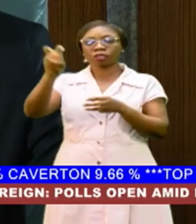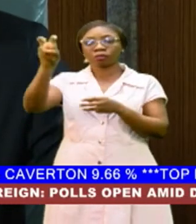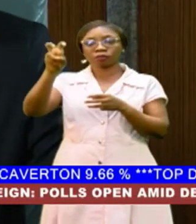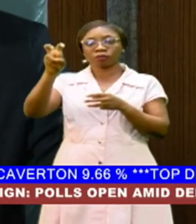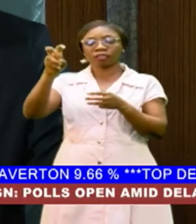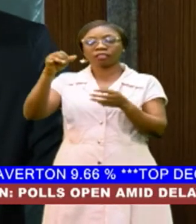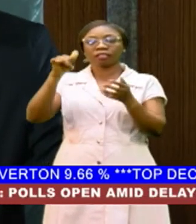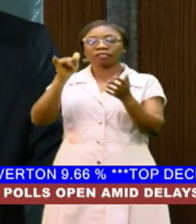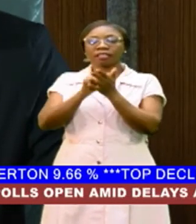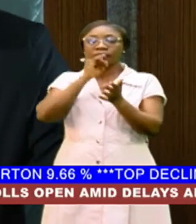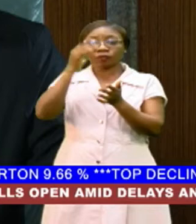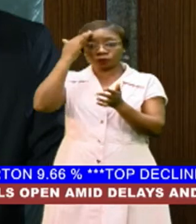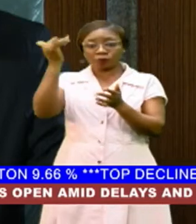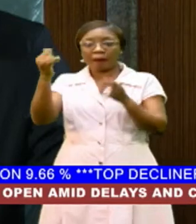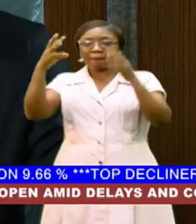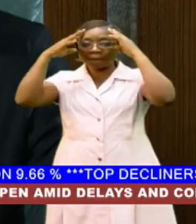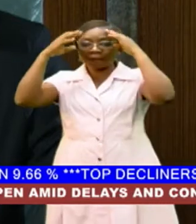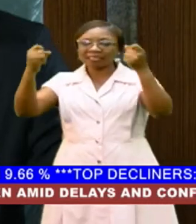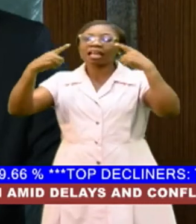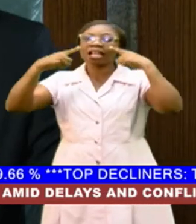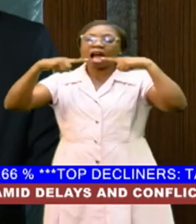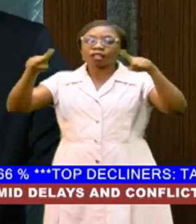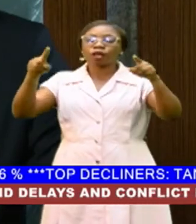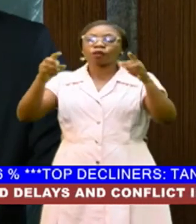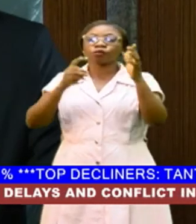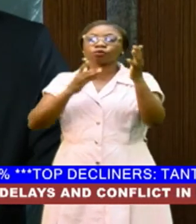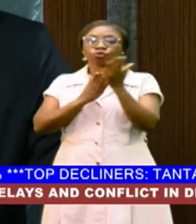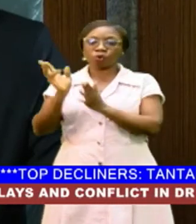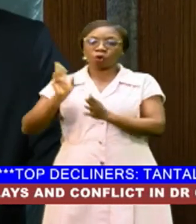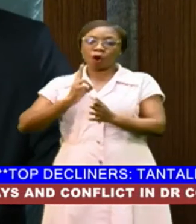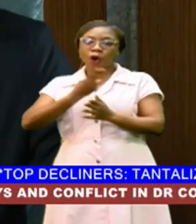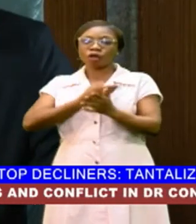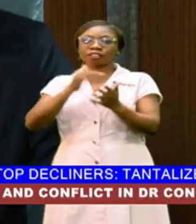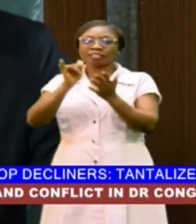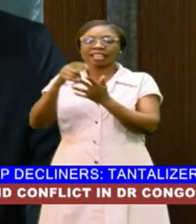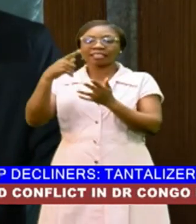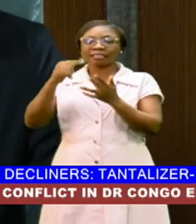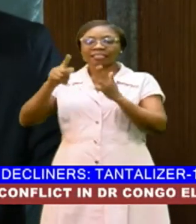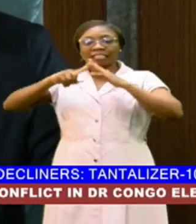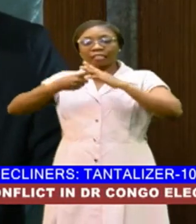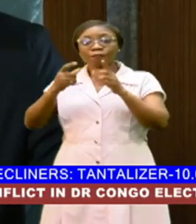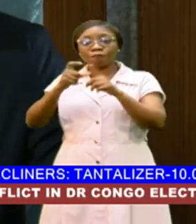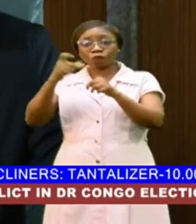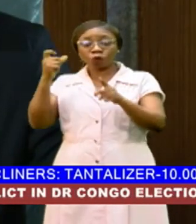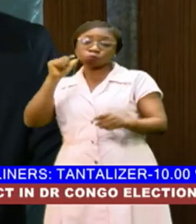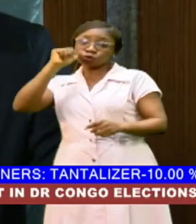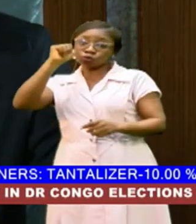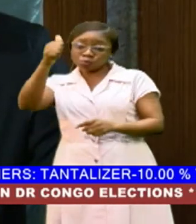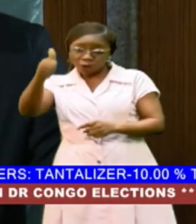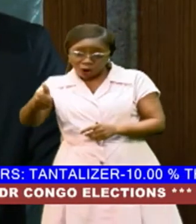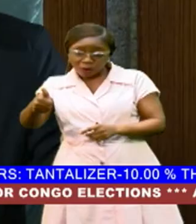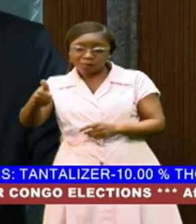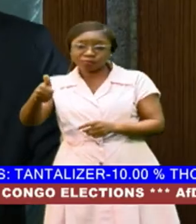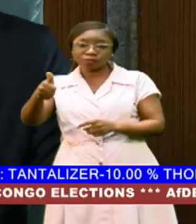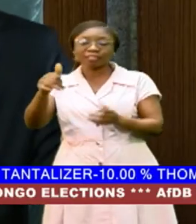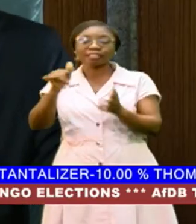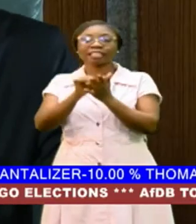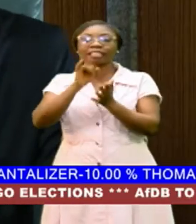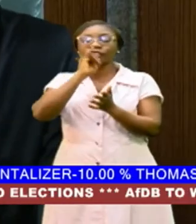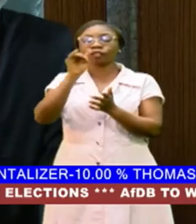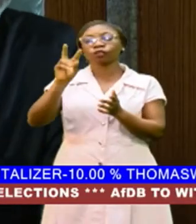the president is announcing through us that beginning from tomorrow, that's the